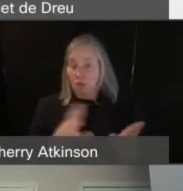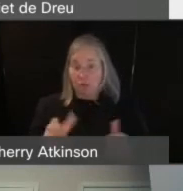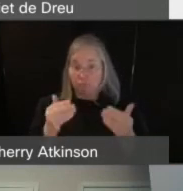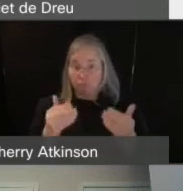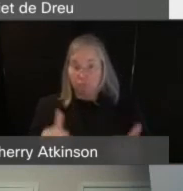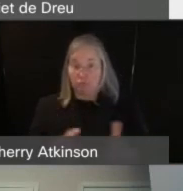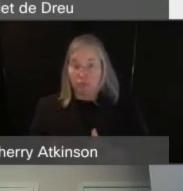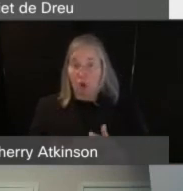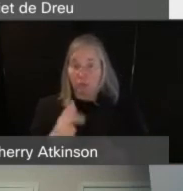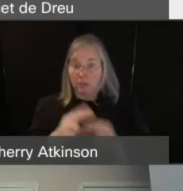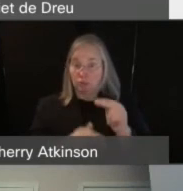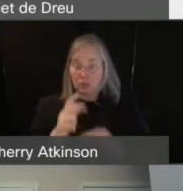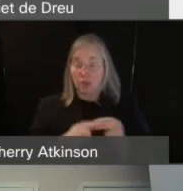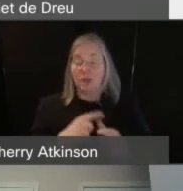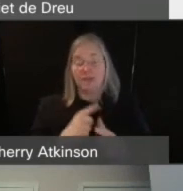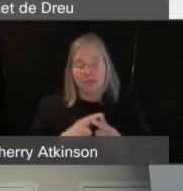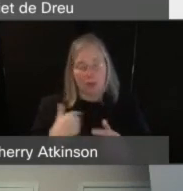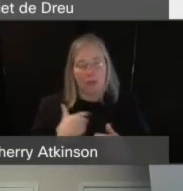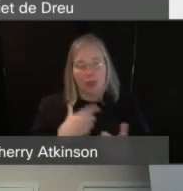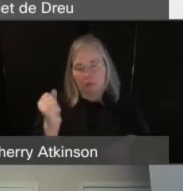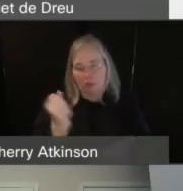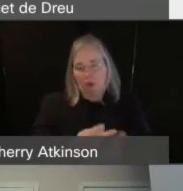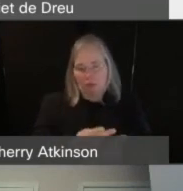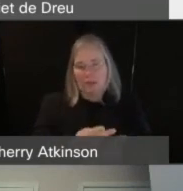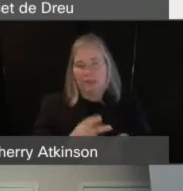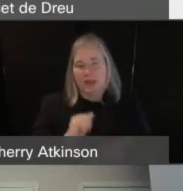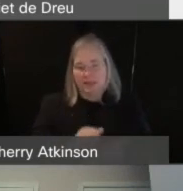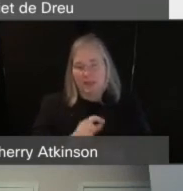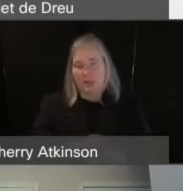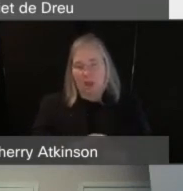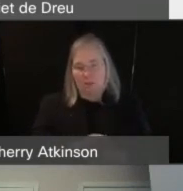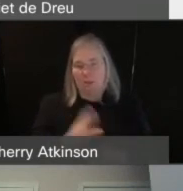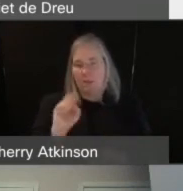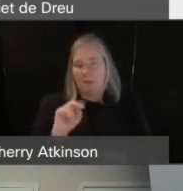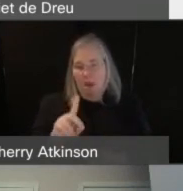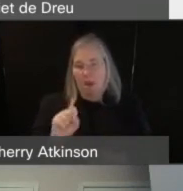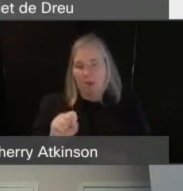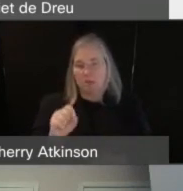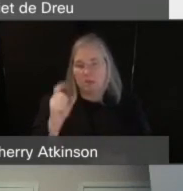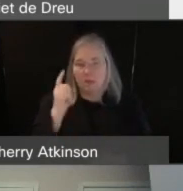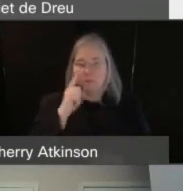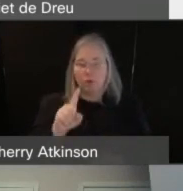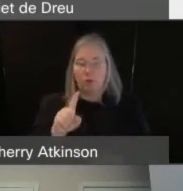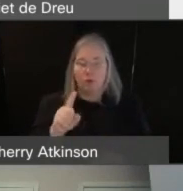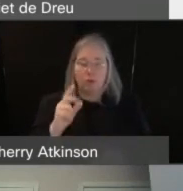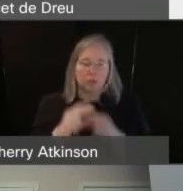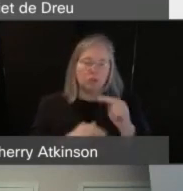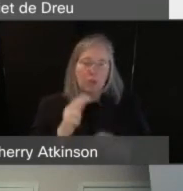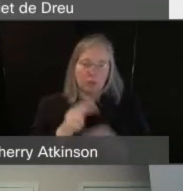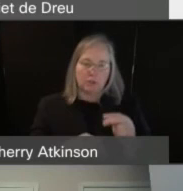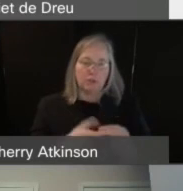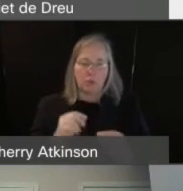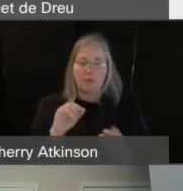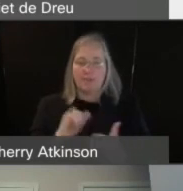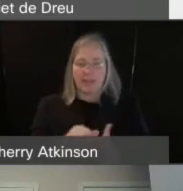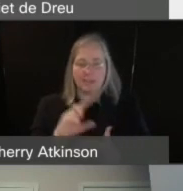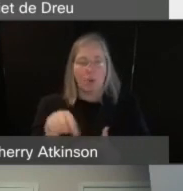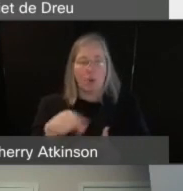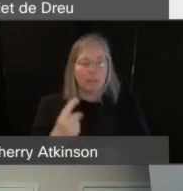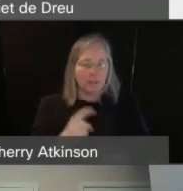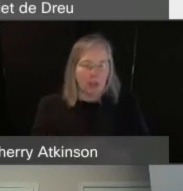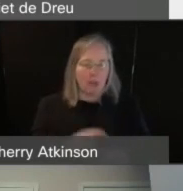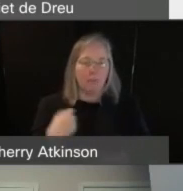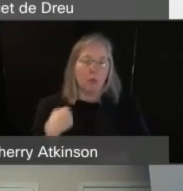we would need to authorize at that point the bonds for construction. So that's the only time when we